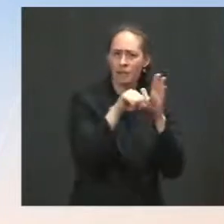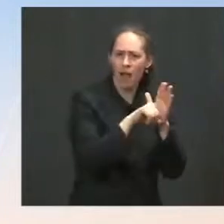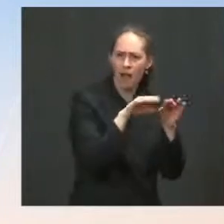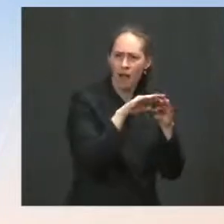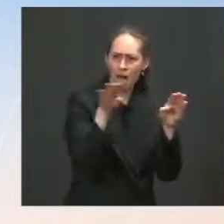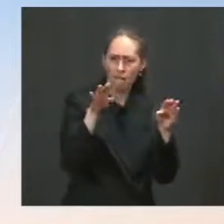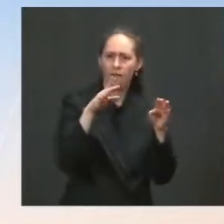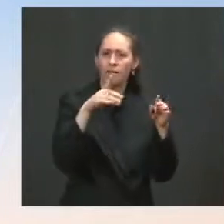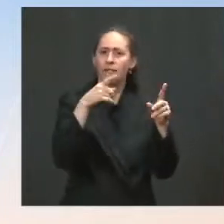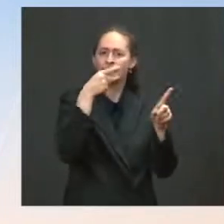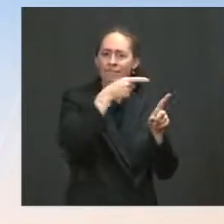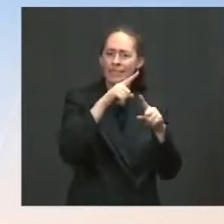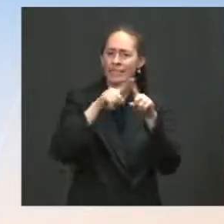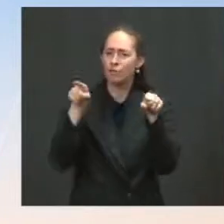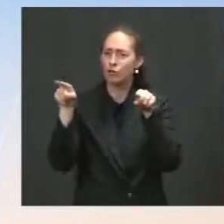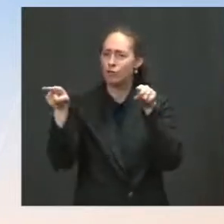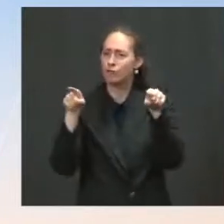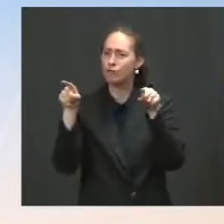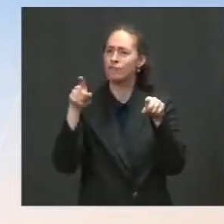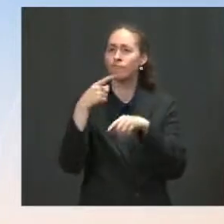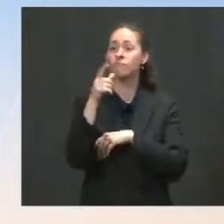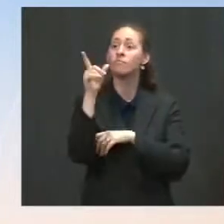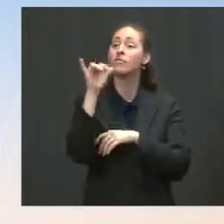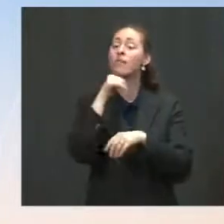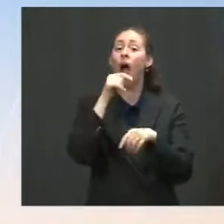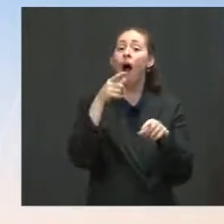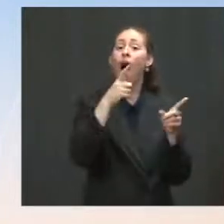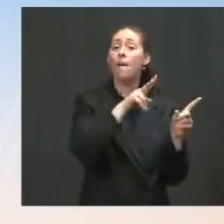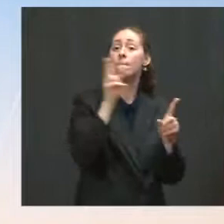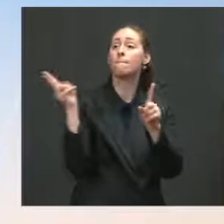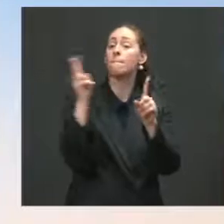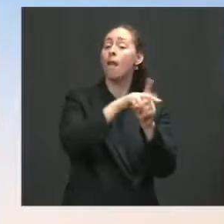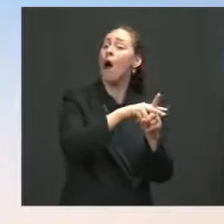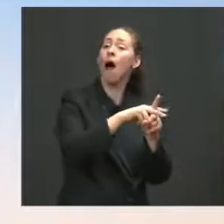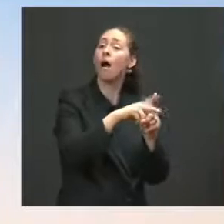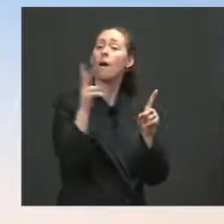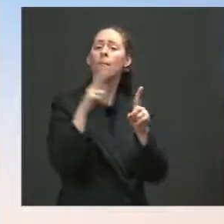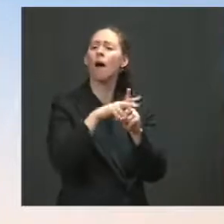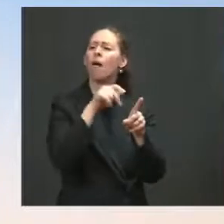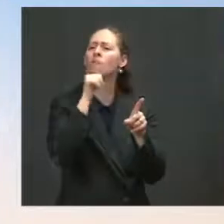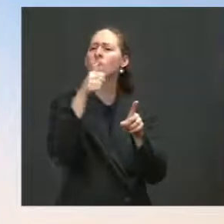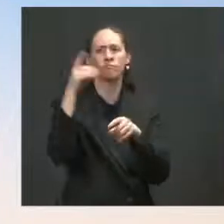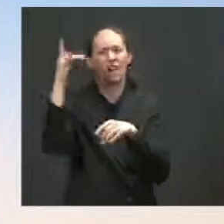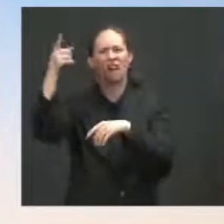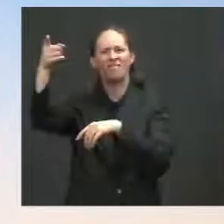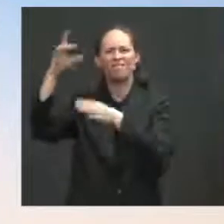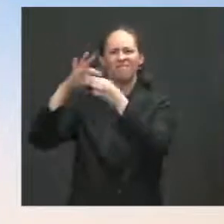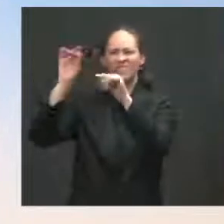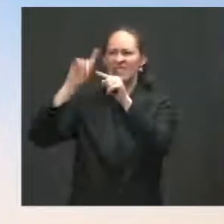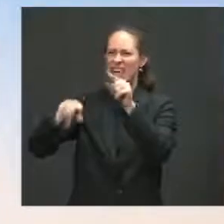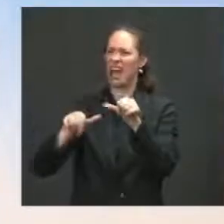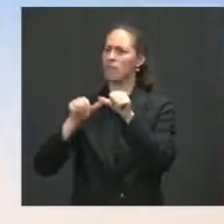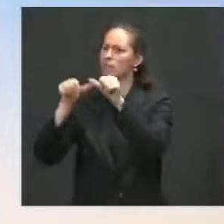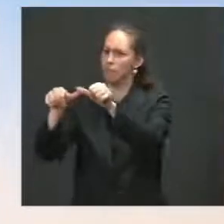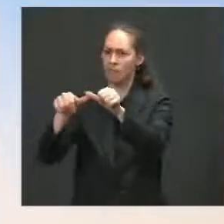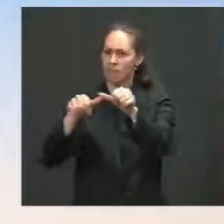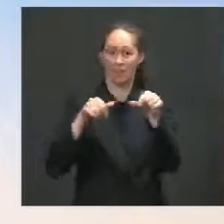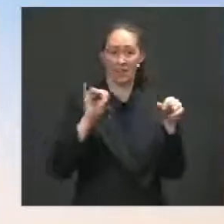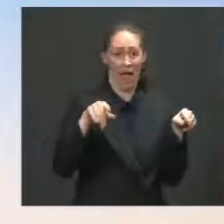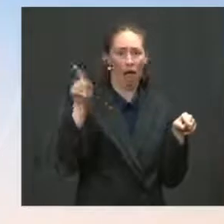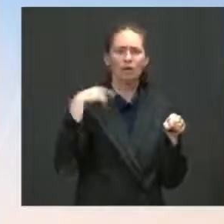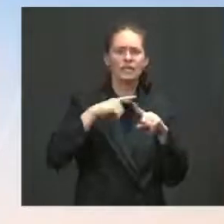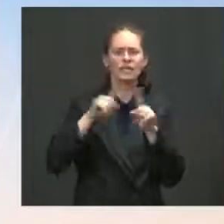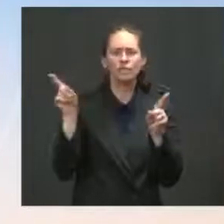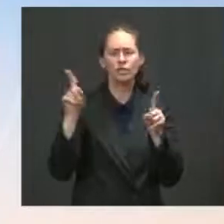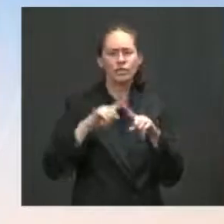national moratorium that was struck down just 6 weeks ago. So is the sense here that, you know, this is temporary? It's still an